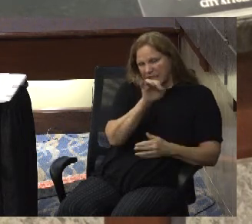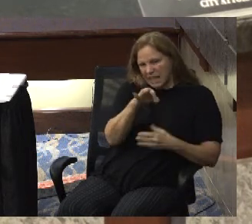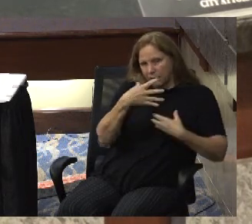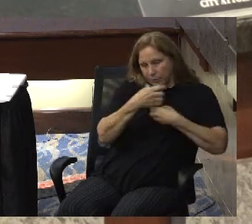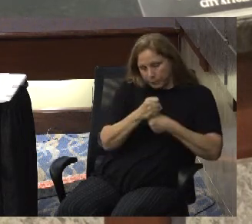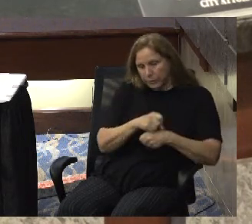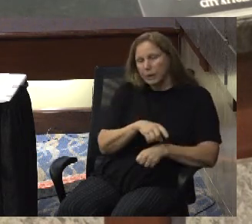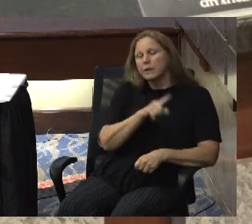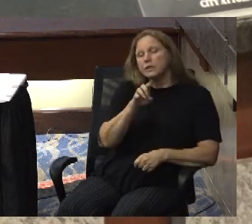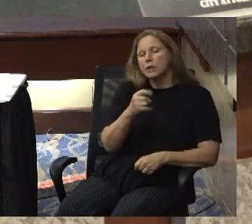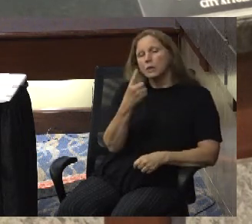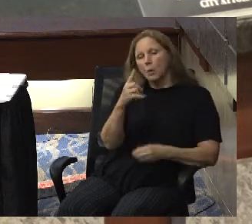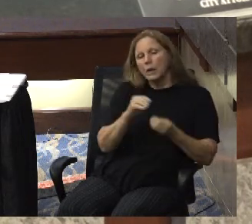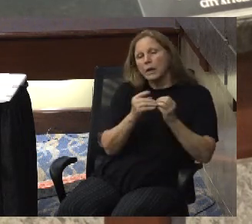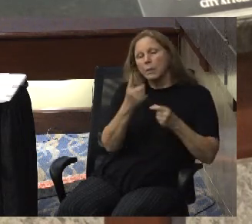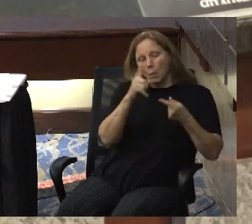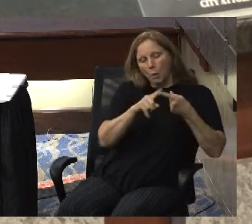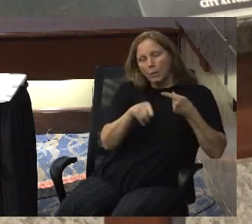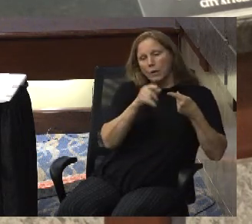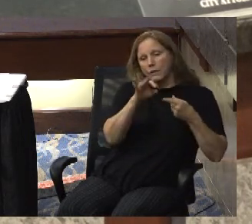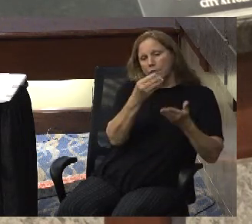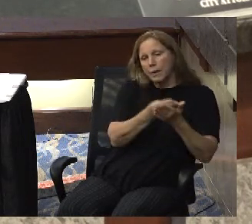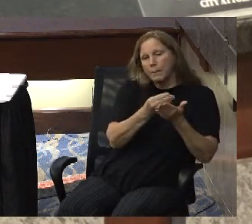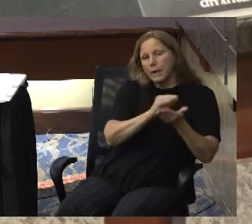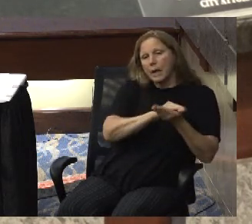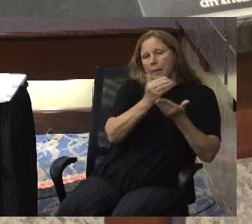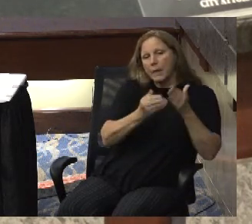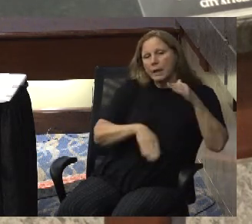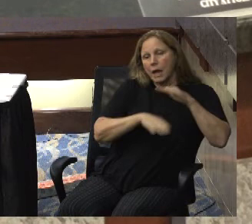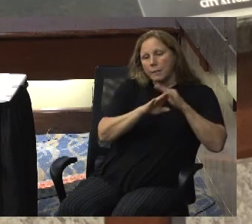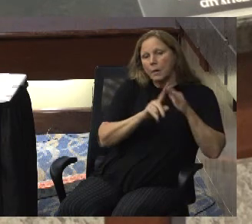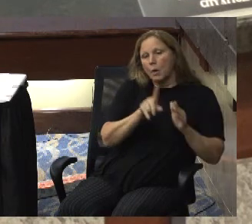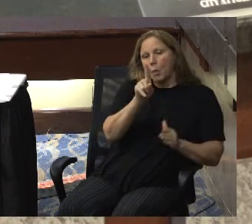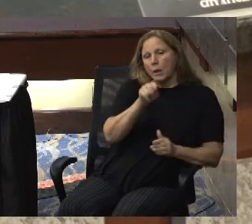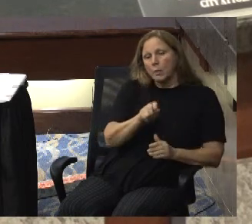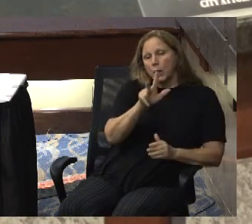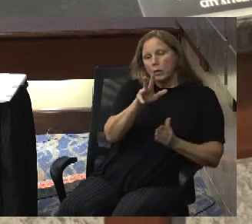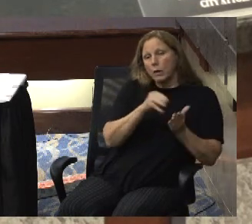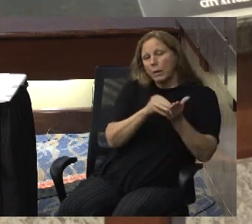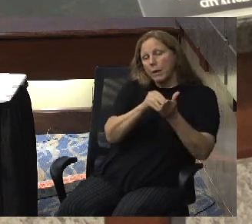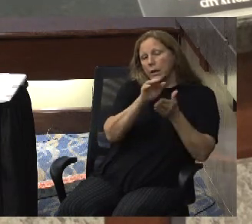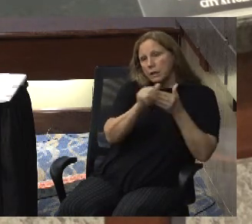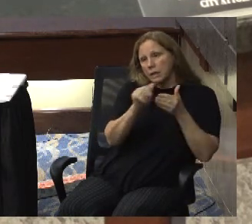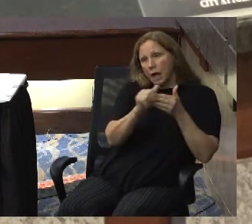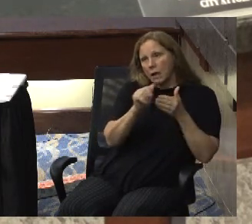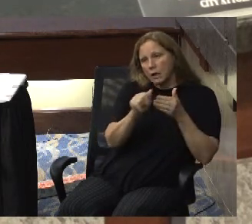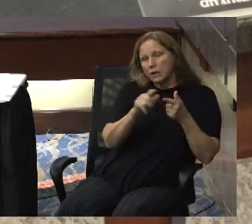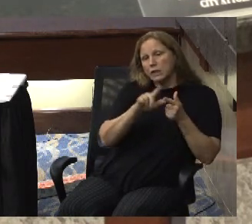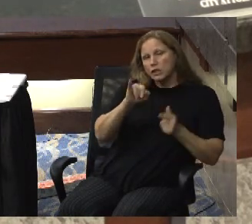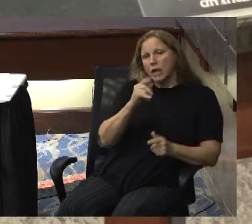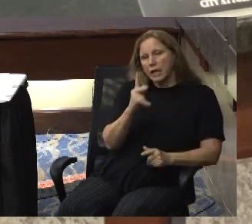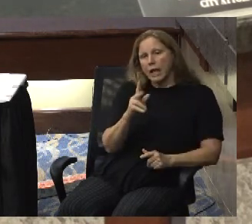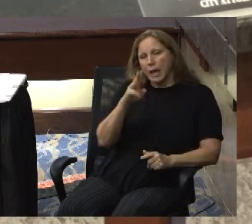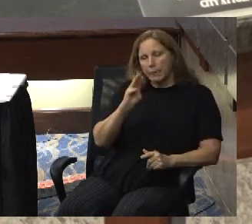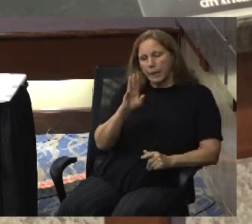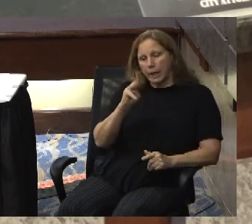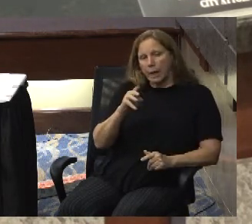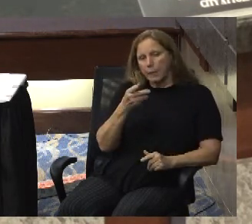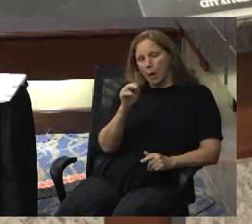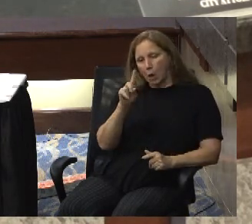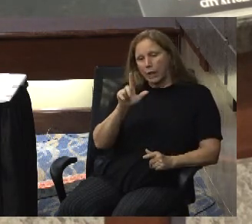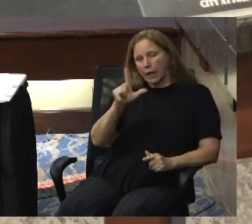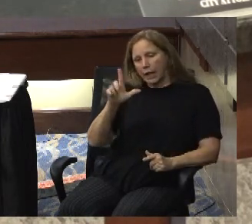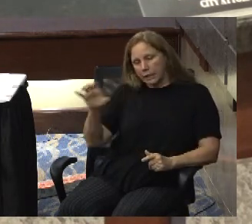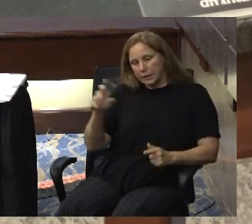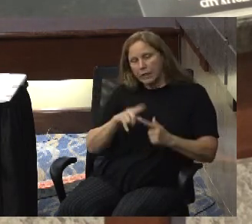1, to number 1, provide TIF funds in an amount not to exceed $1.3 million to JKBM Holdings LLC